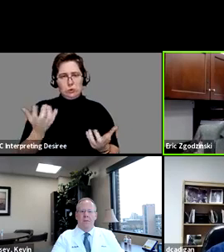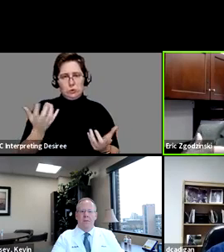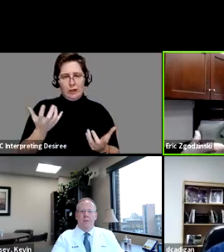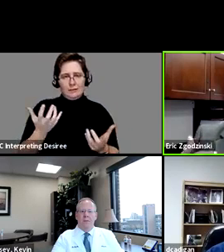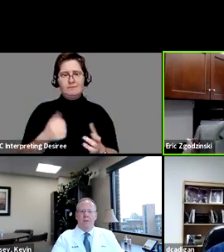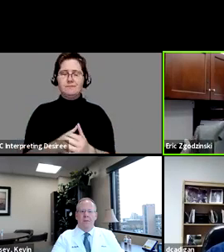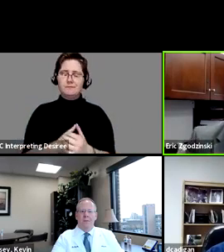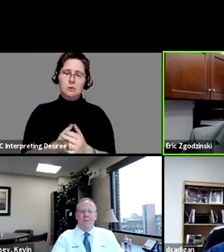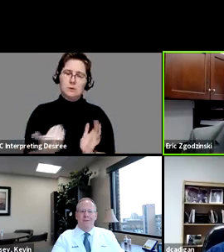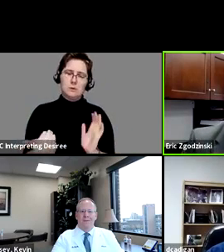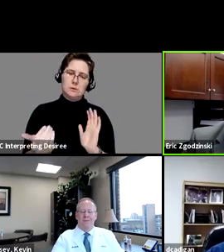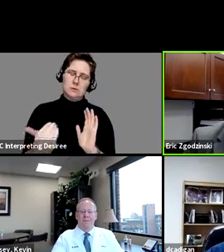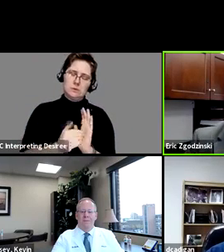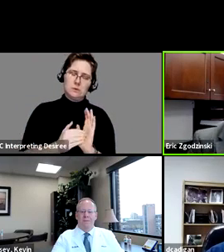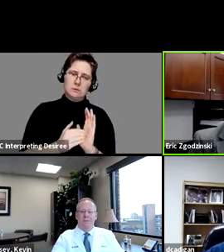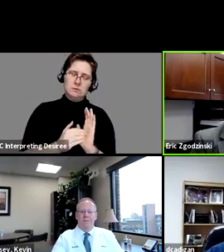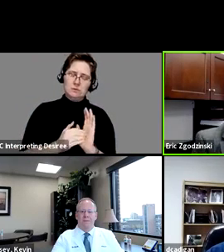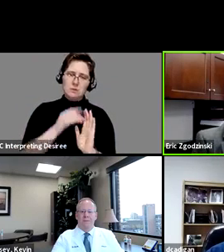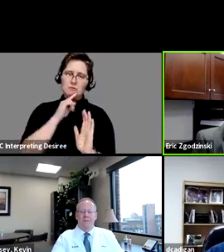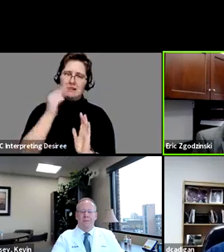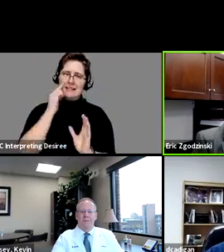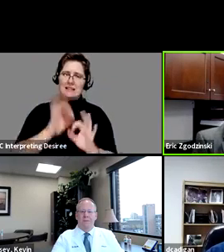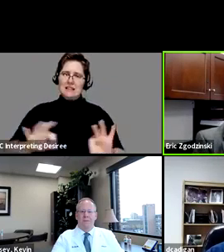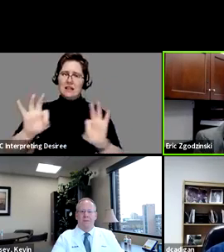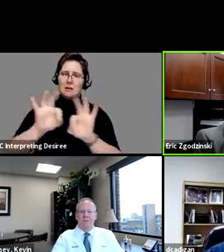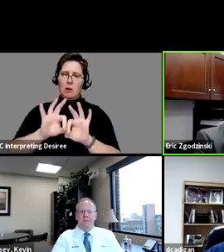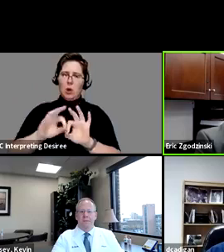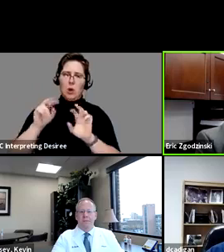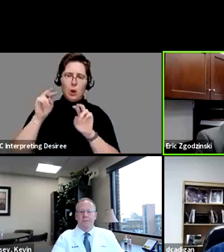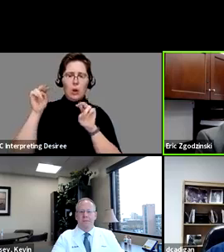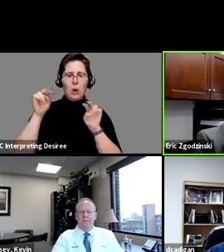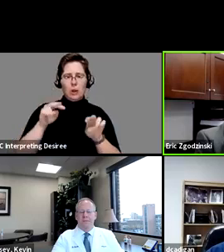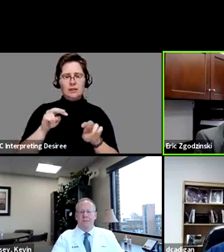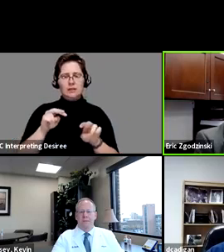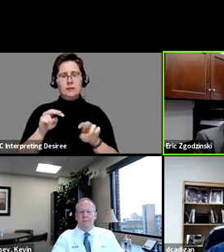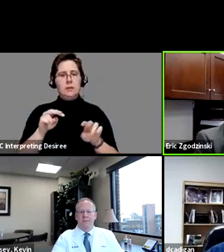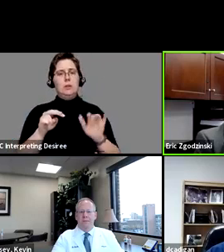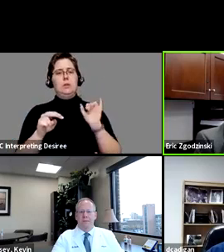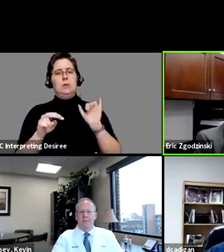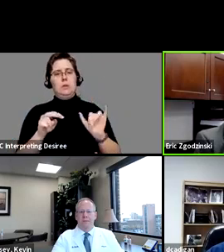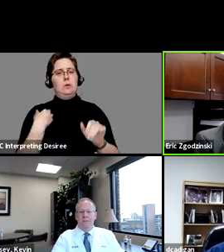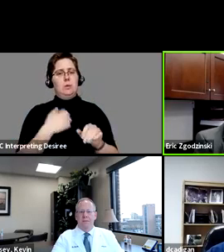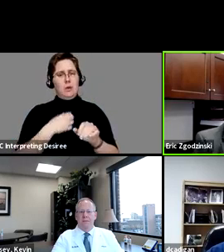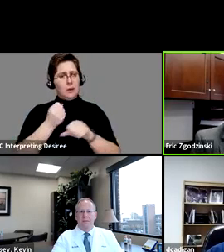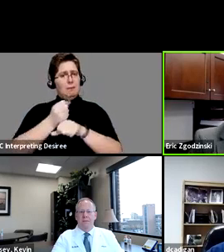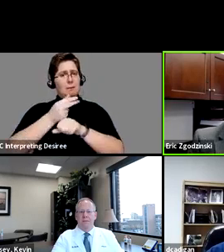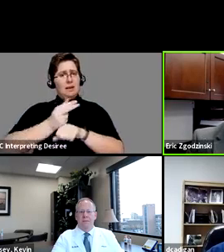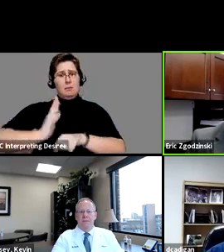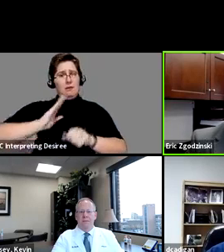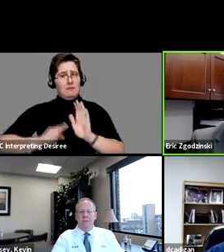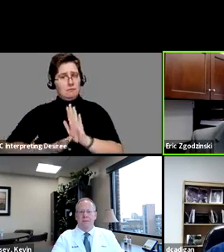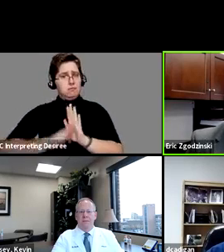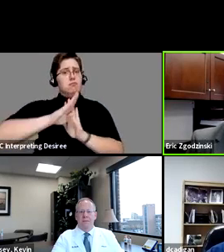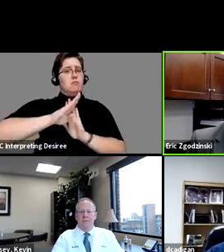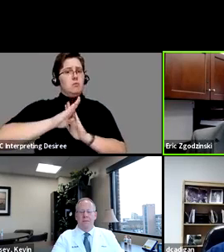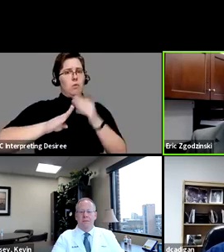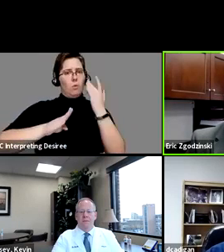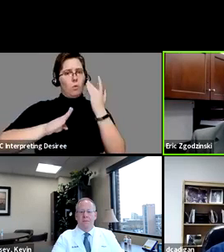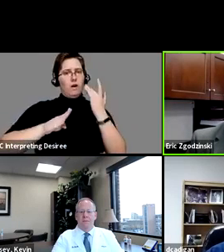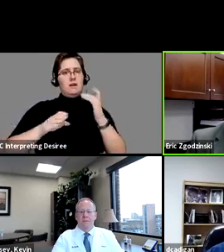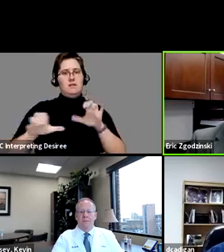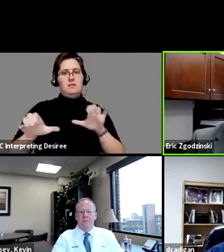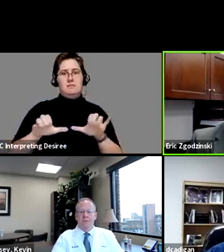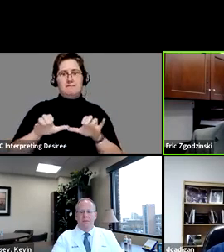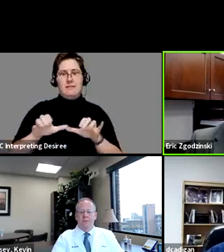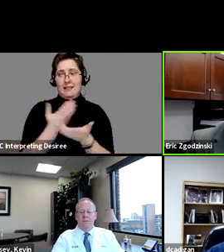And so again, I think it's really important historically to look at that. We were able to beat that last spike because we really did some things